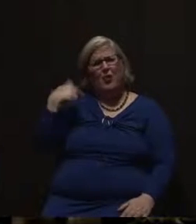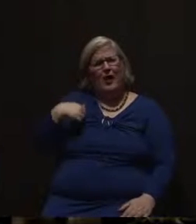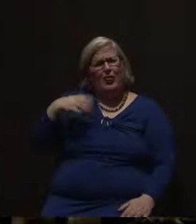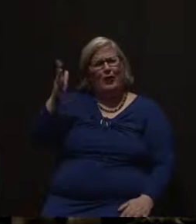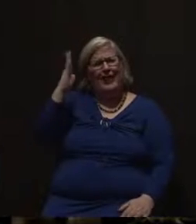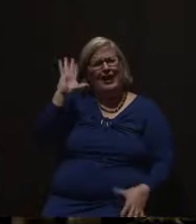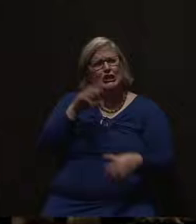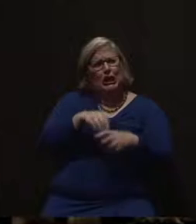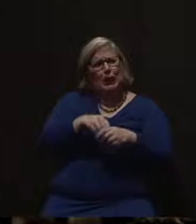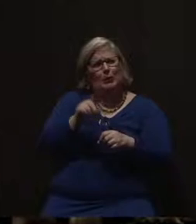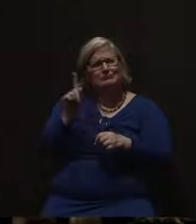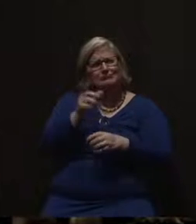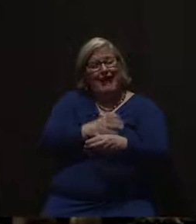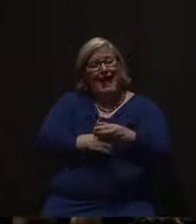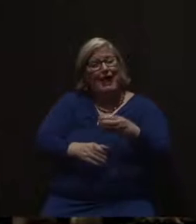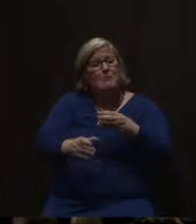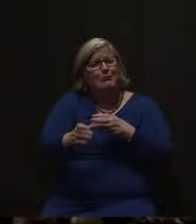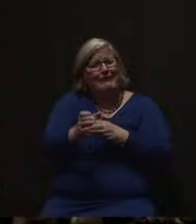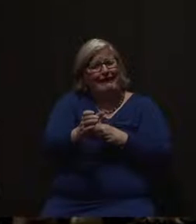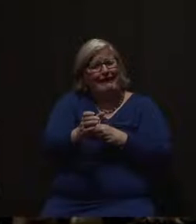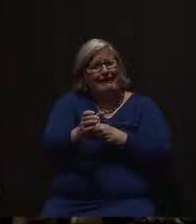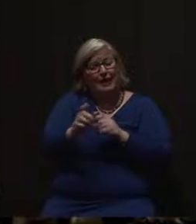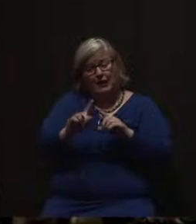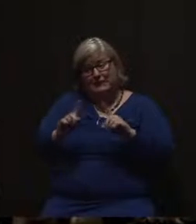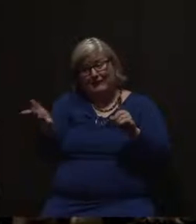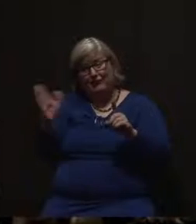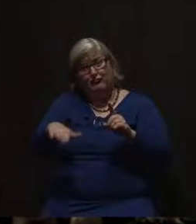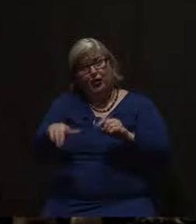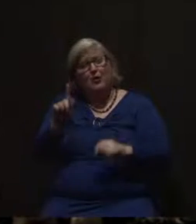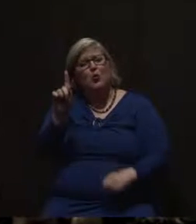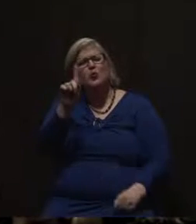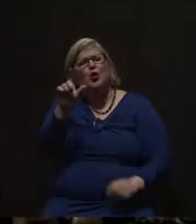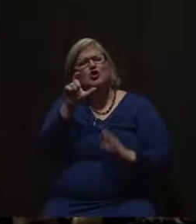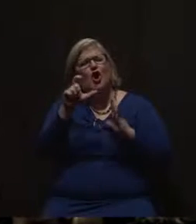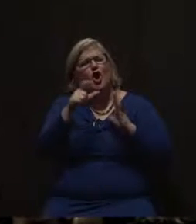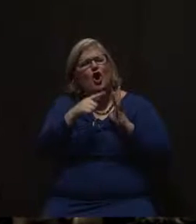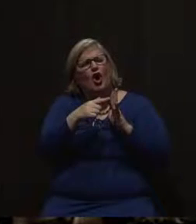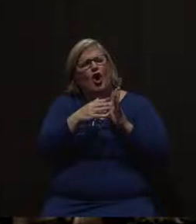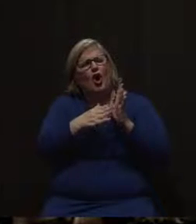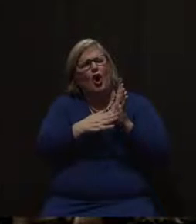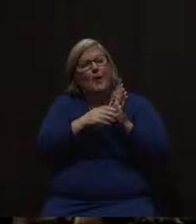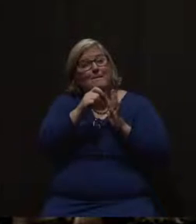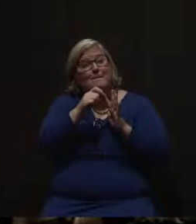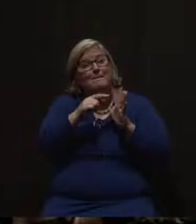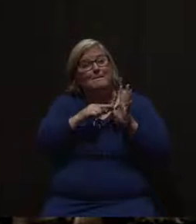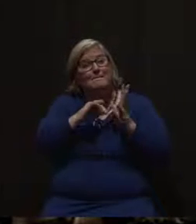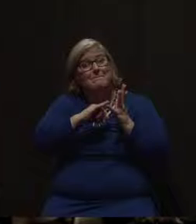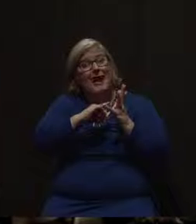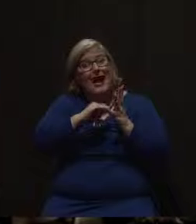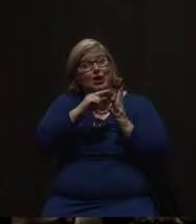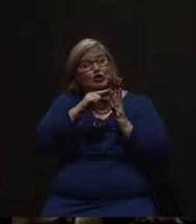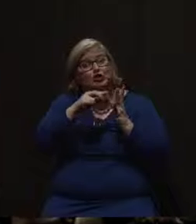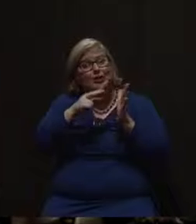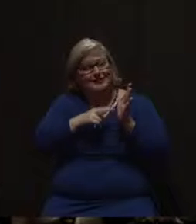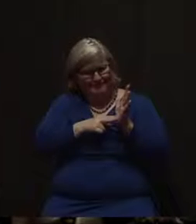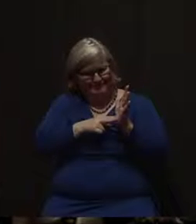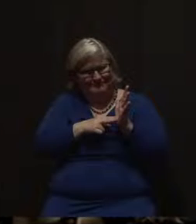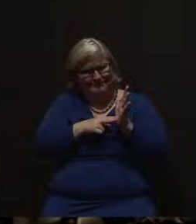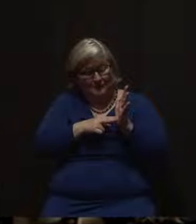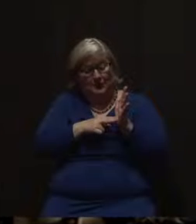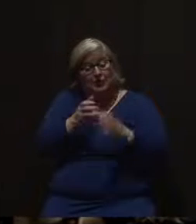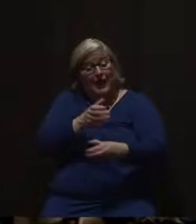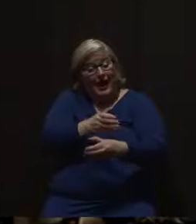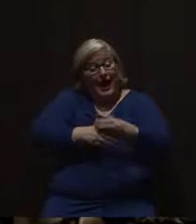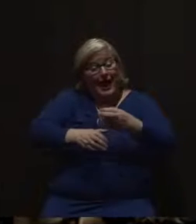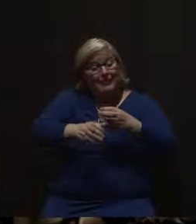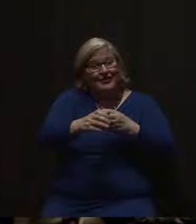thinking a lot about the difference between empathy and compassion lately, because empathy means we have a lot of empathy with people who are